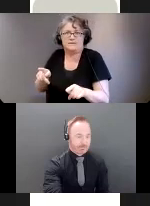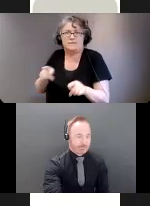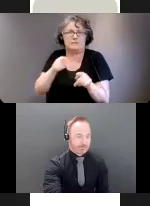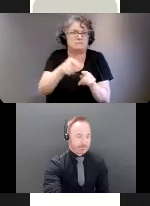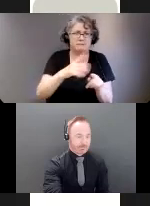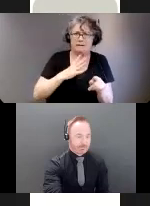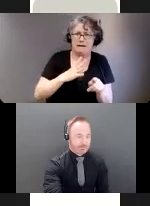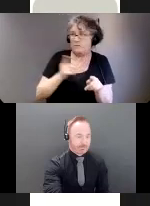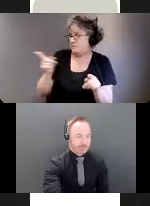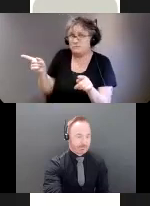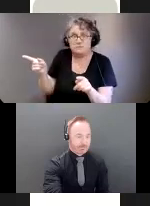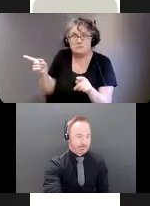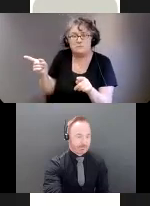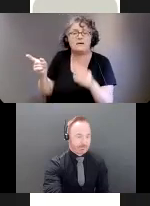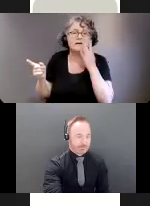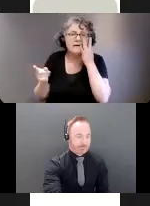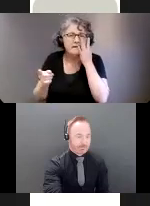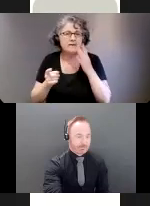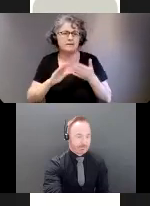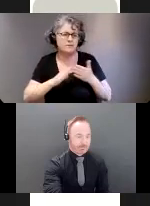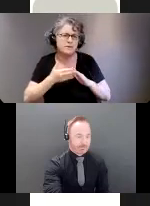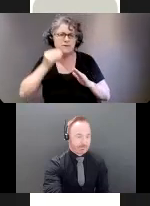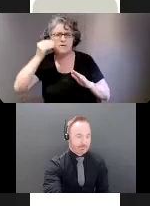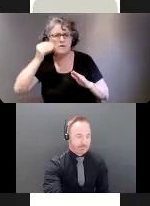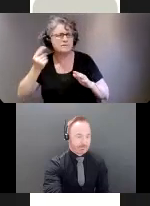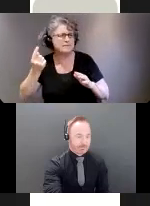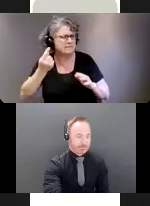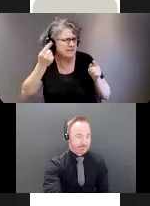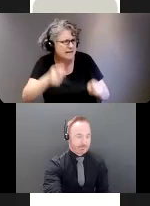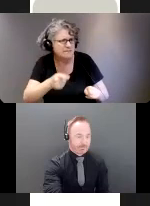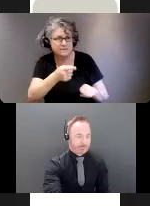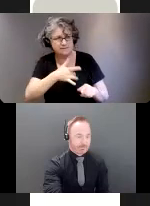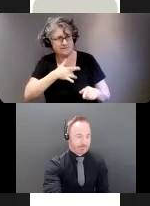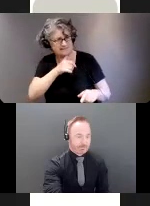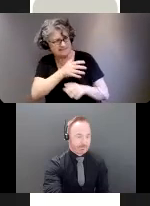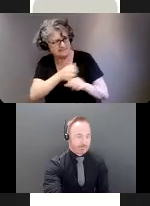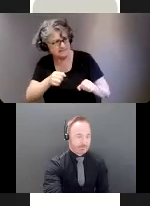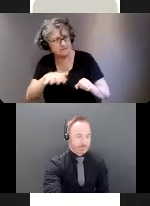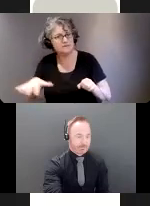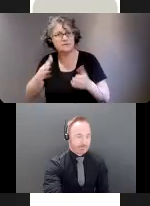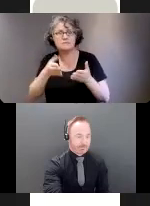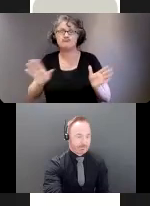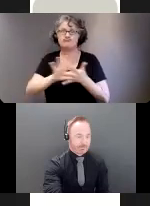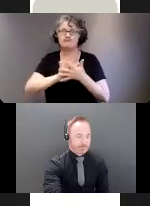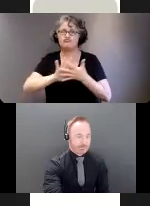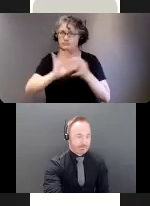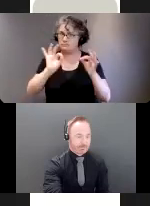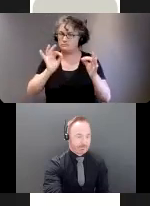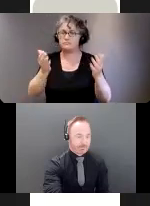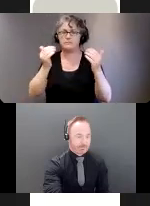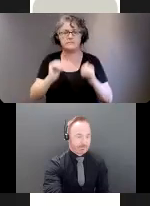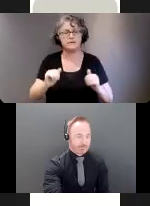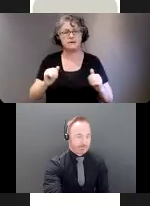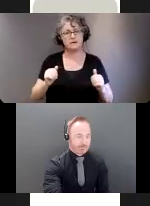something happening in the community at home that you're not feeling safe about? Some other suggestions here on the slide. Are you ever fearful of your